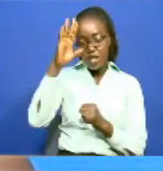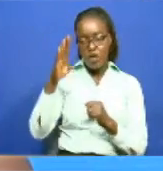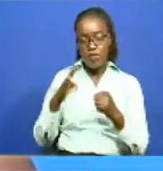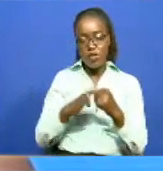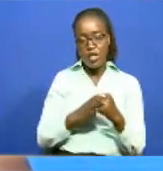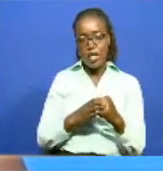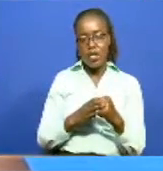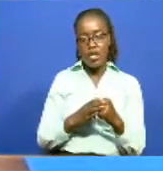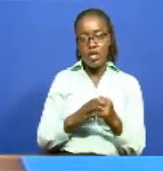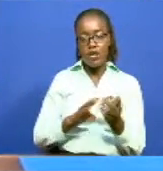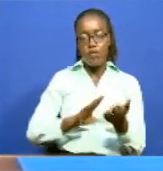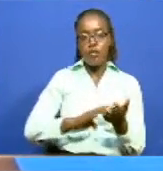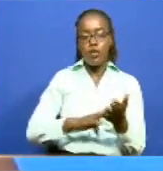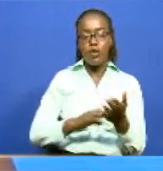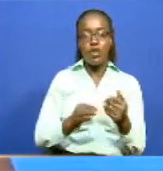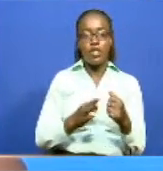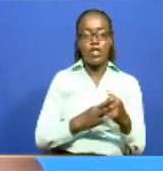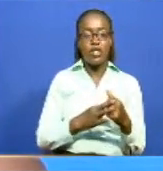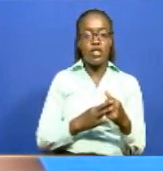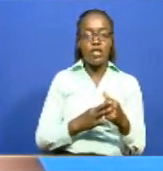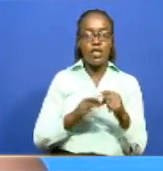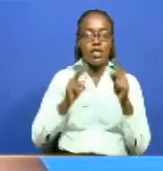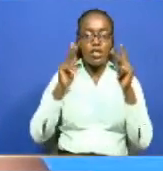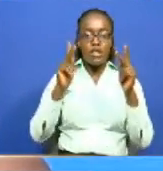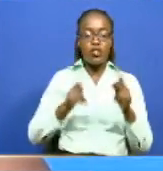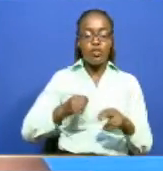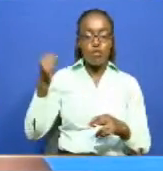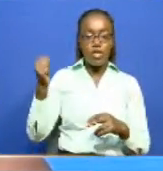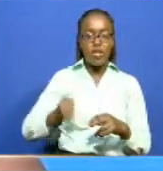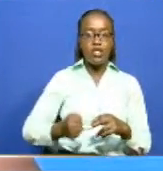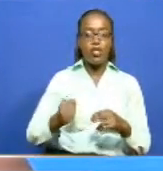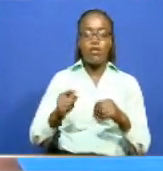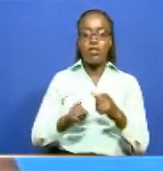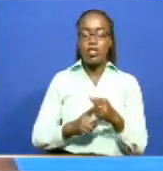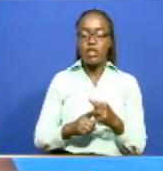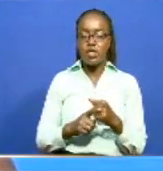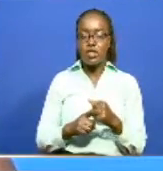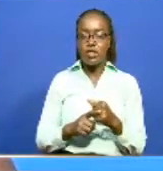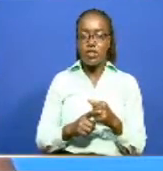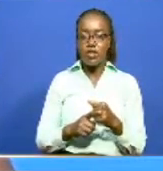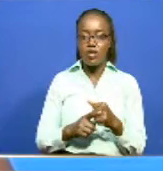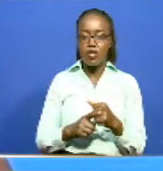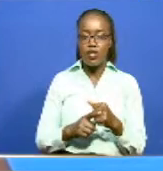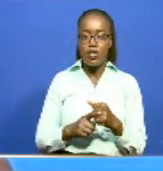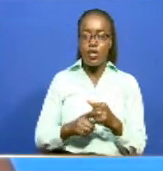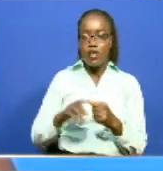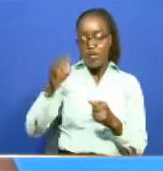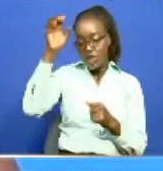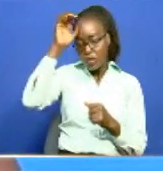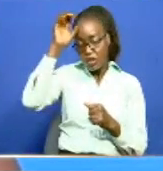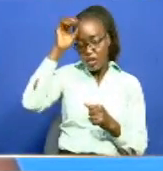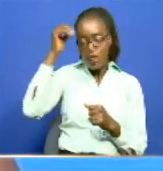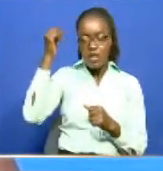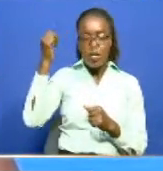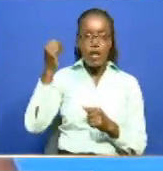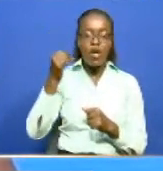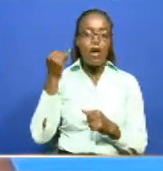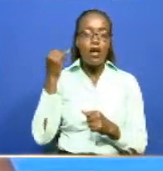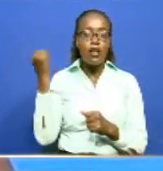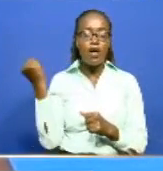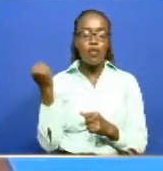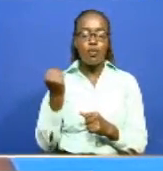9, Migori 8, Kisumu and Kajiado both have 6 cases, Uasin Gishu, Narok, Kitui,